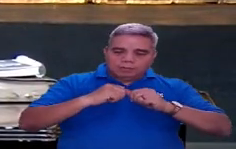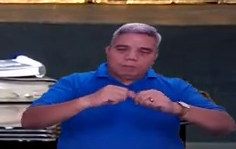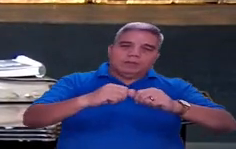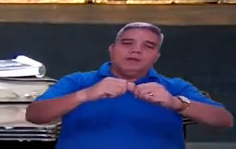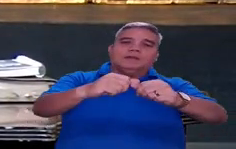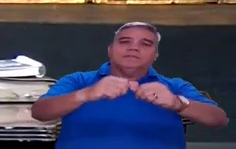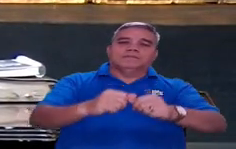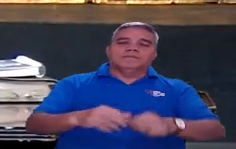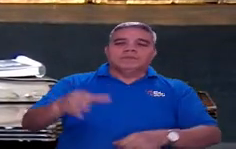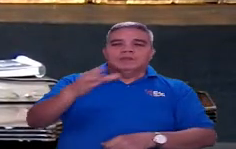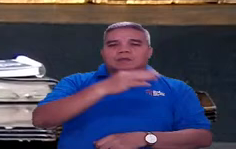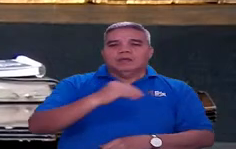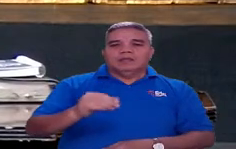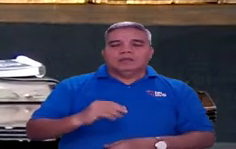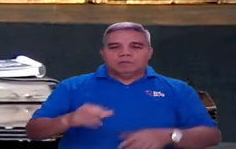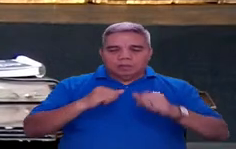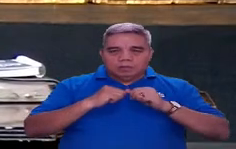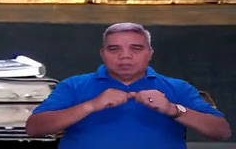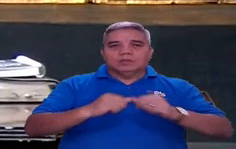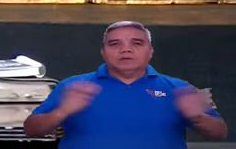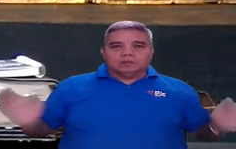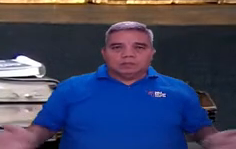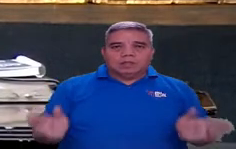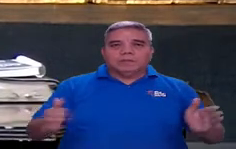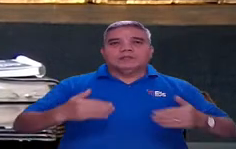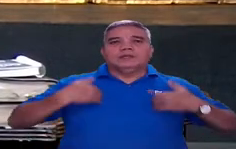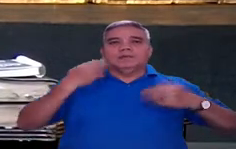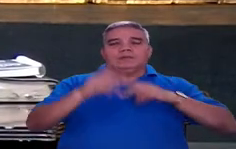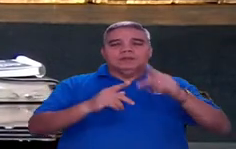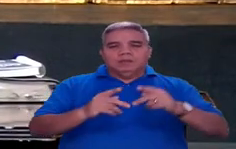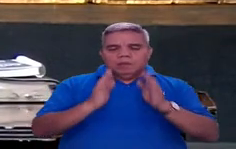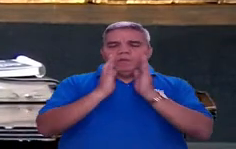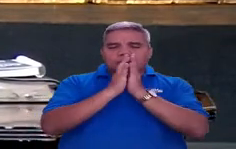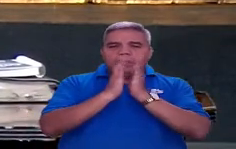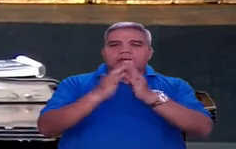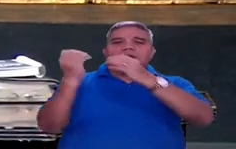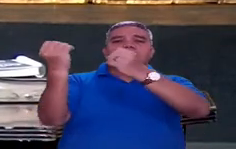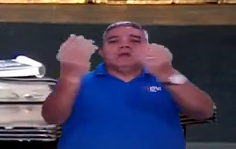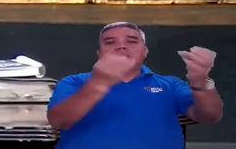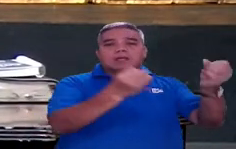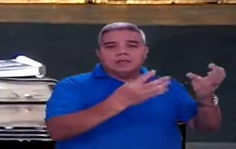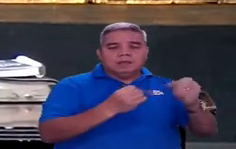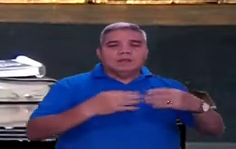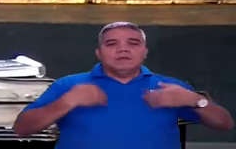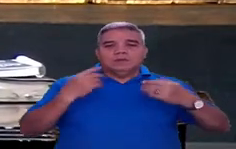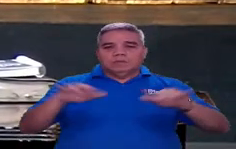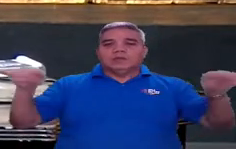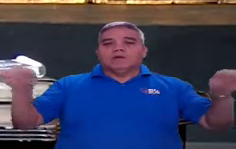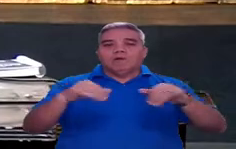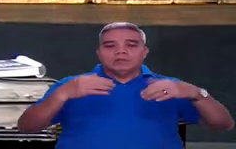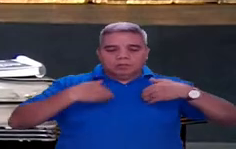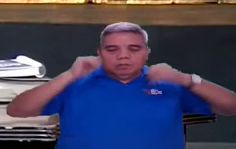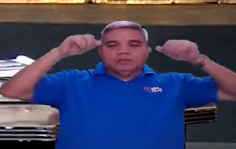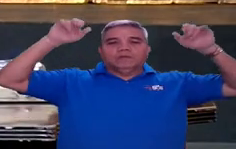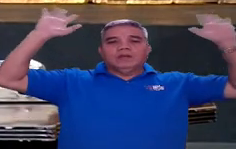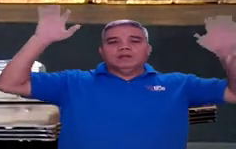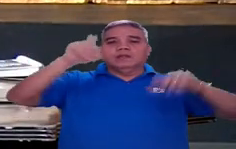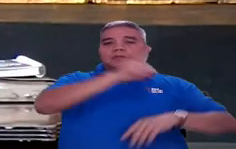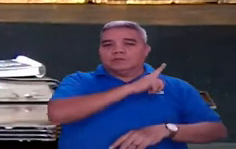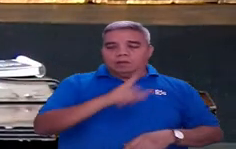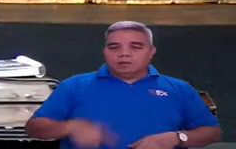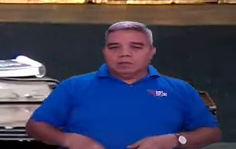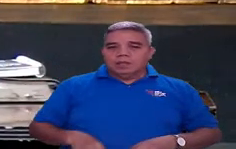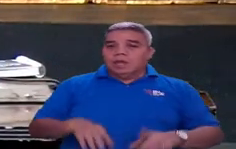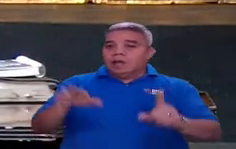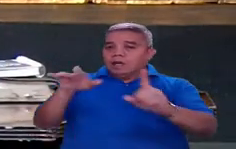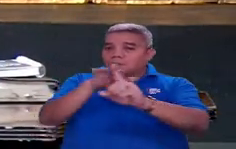ni. And we will continue to encourage our young people. And we are praying that many of our young people will also surrender to the Lord.